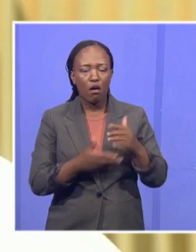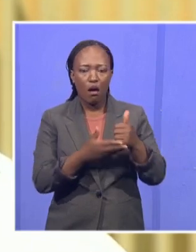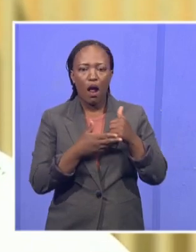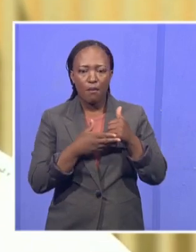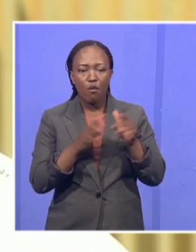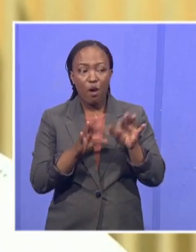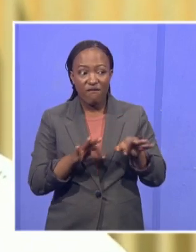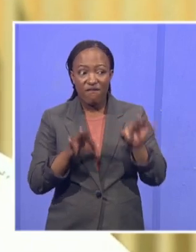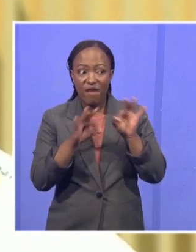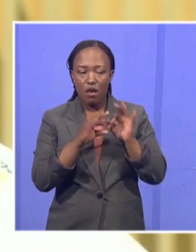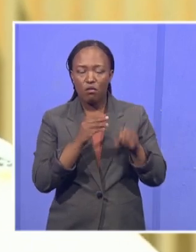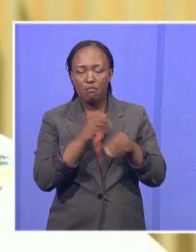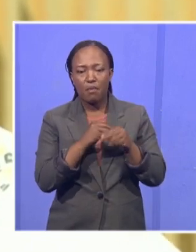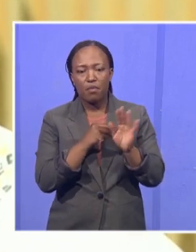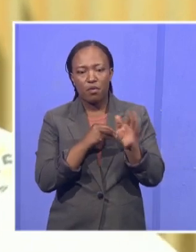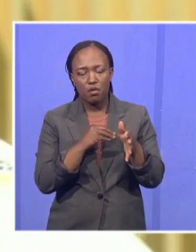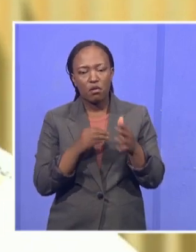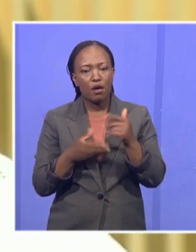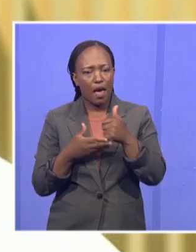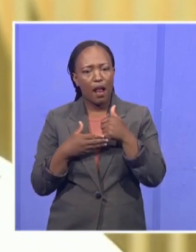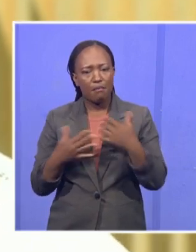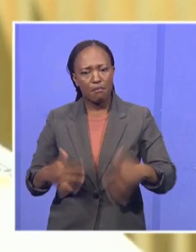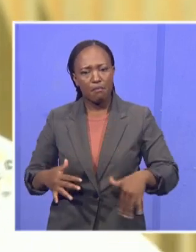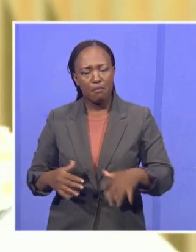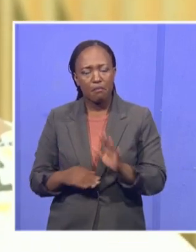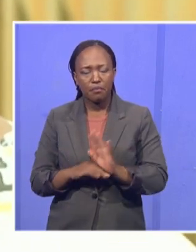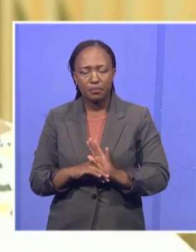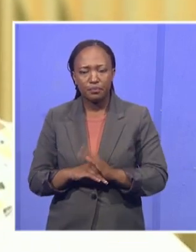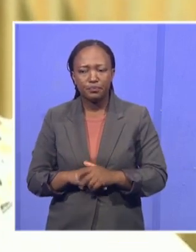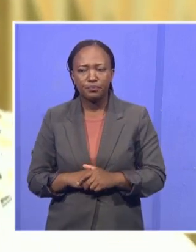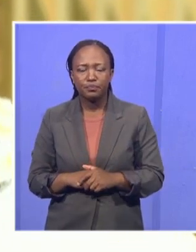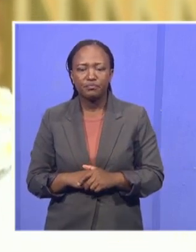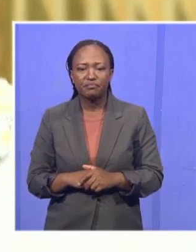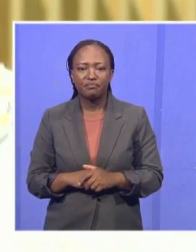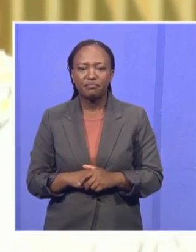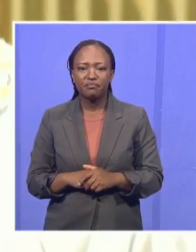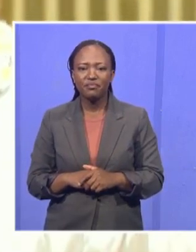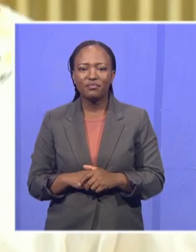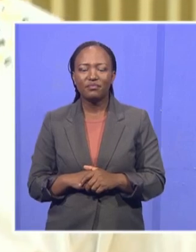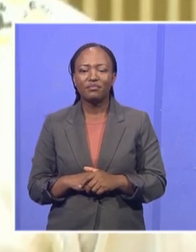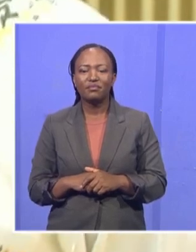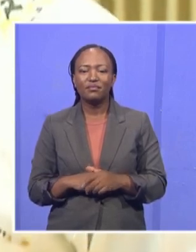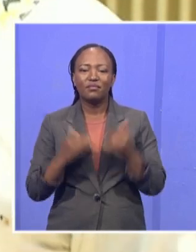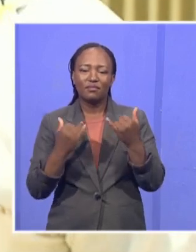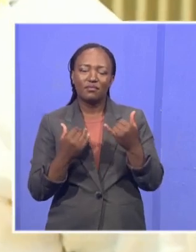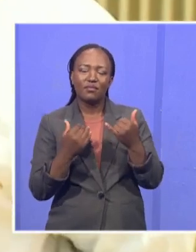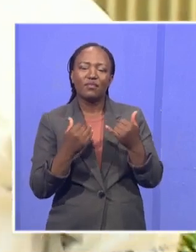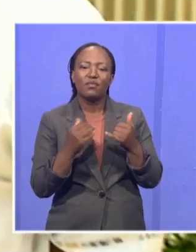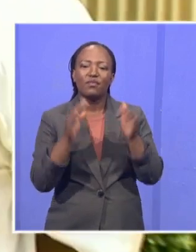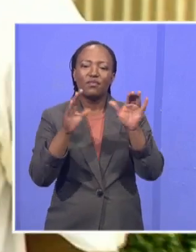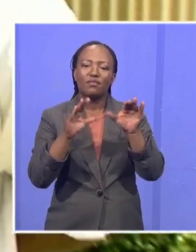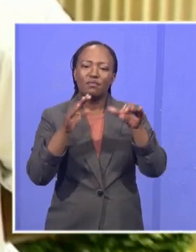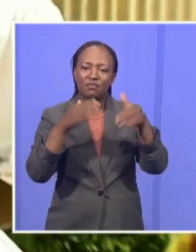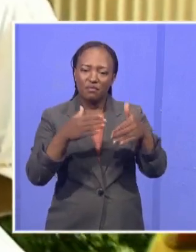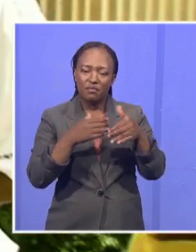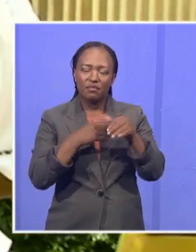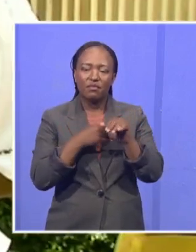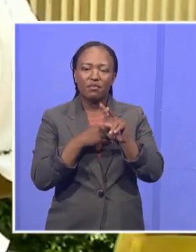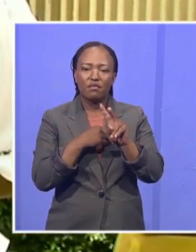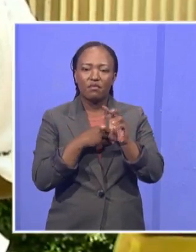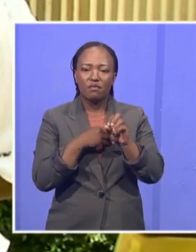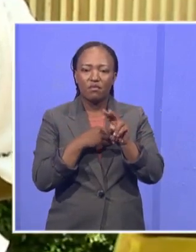institution. And I think that has helped us a great deal. In closing, as the class of 2023